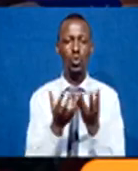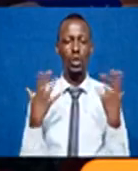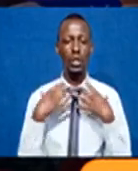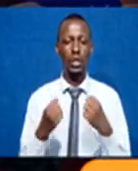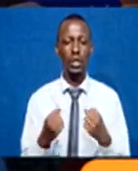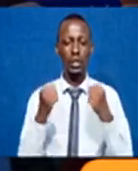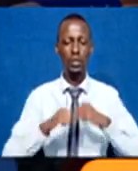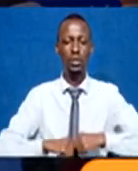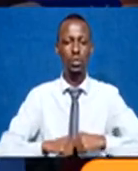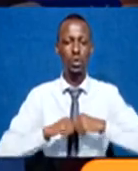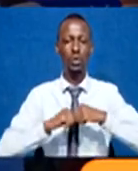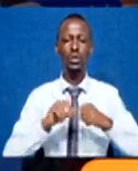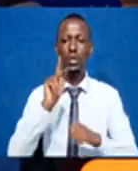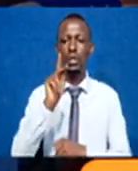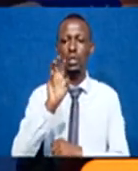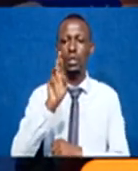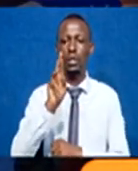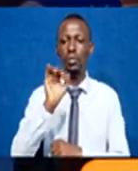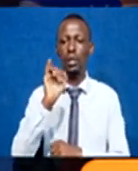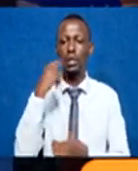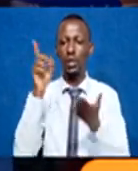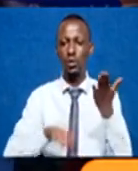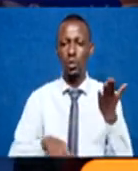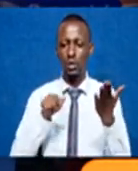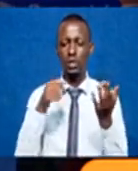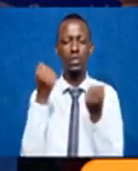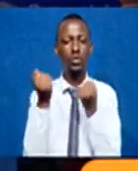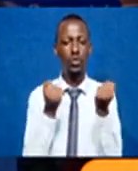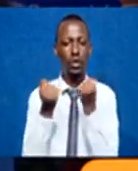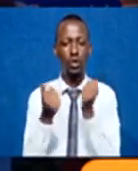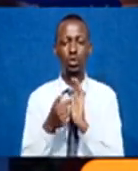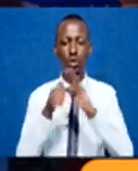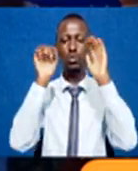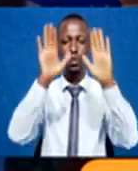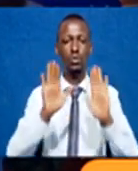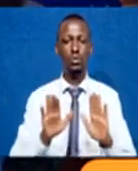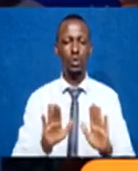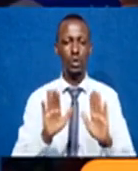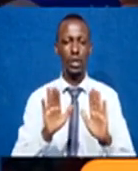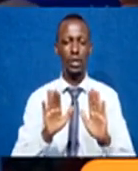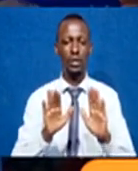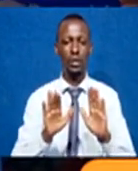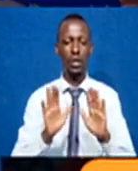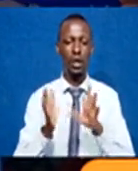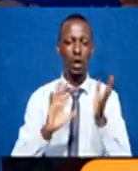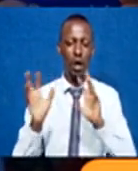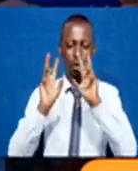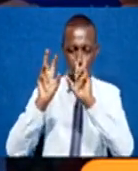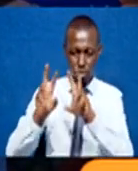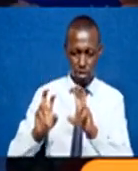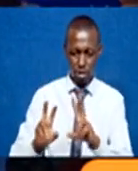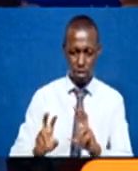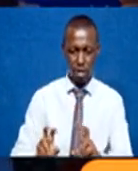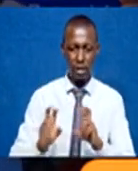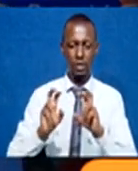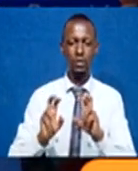Elijah Songok indicated that the van has so far proven to be a crucial tool in its research, going to the